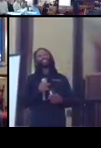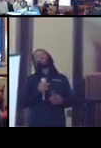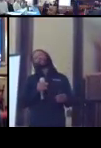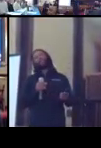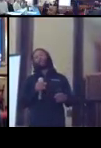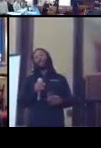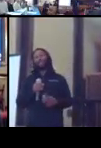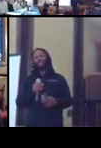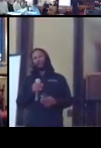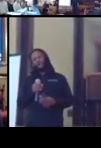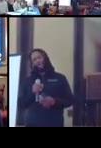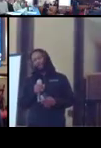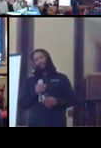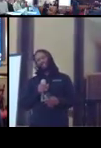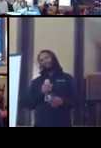So, and then like